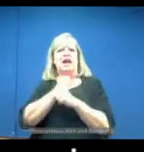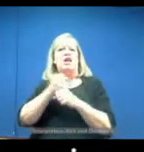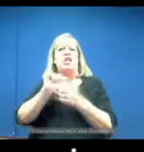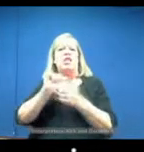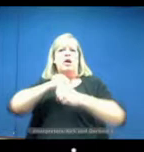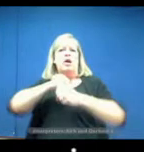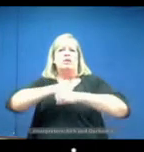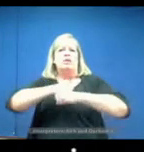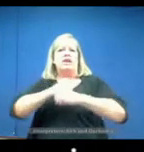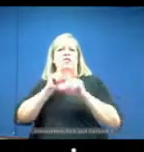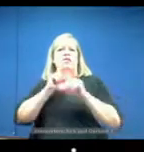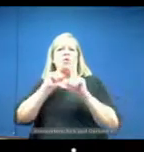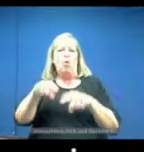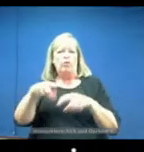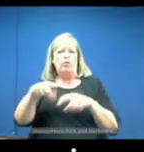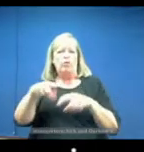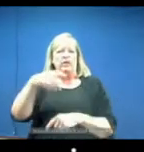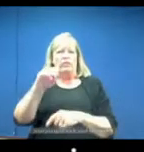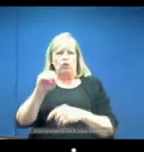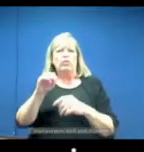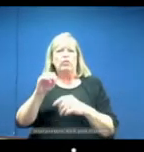laws vary among the jurisdictions.